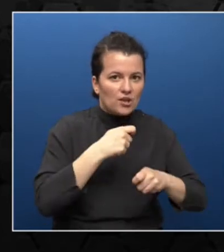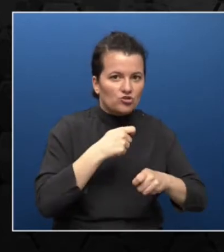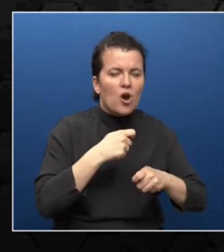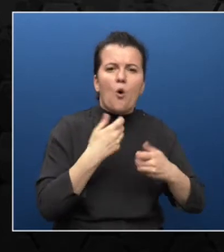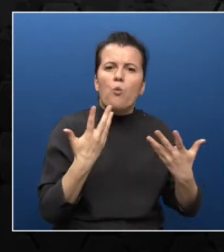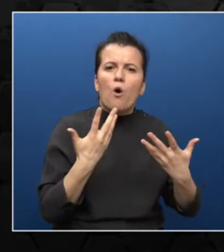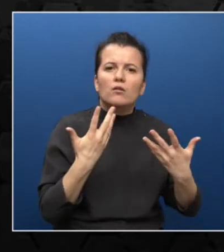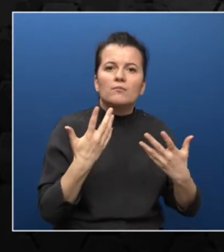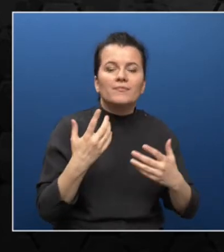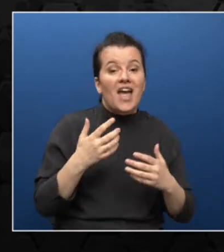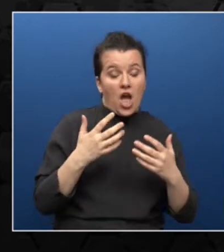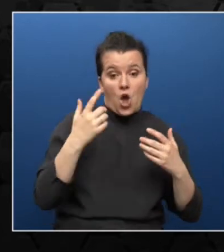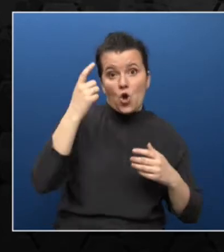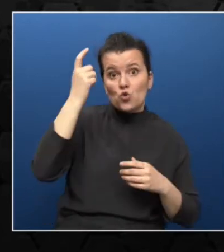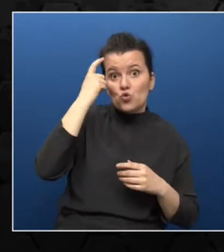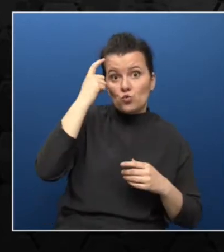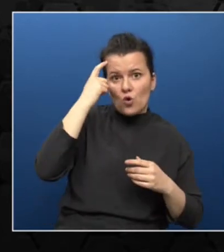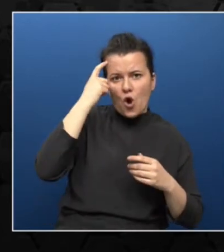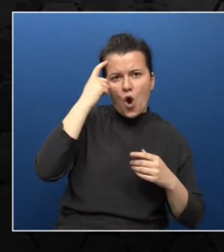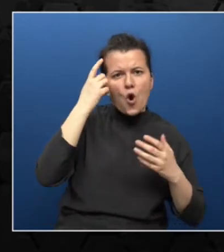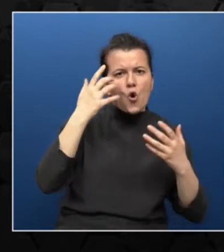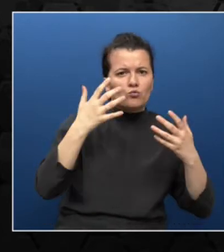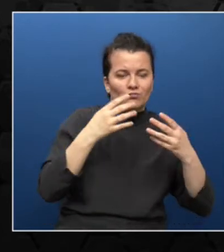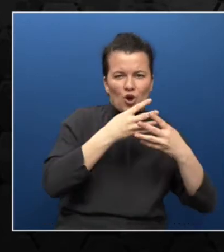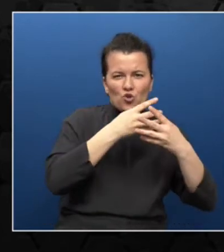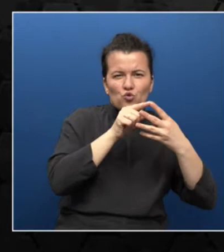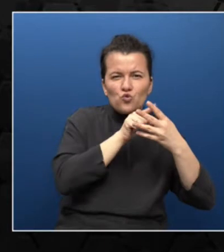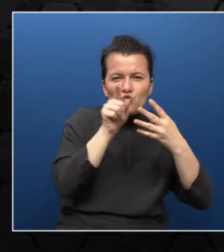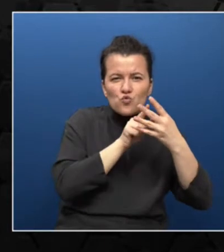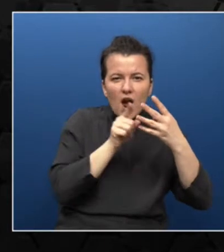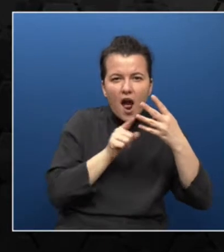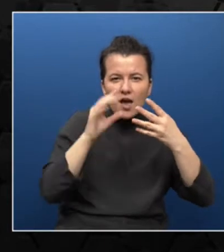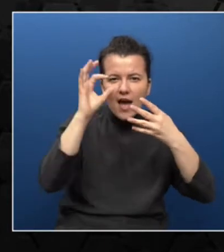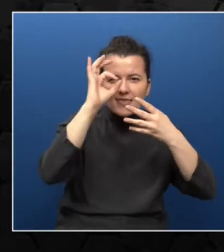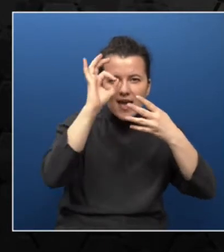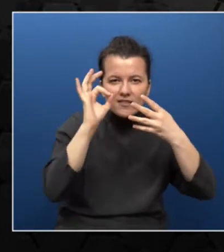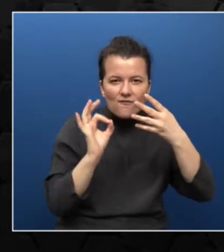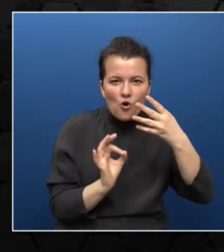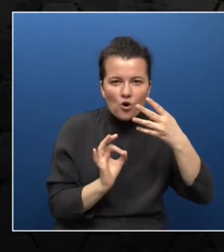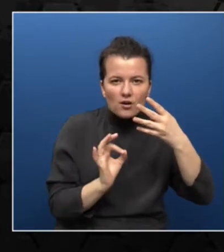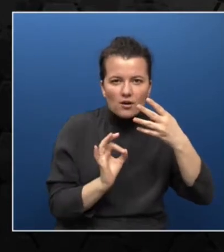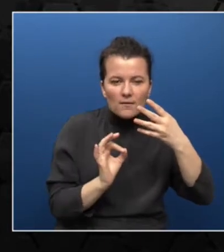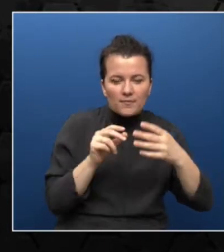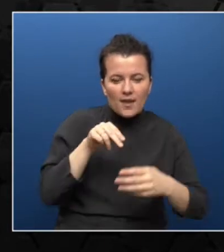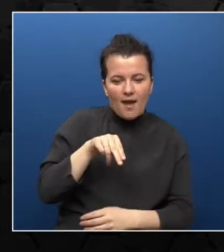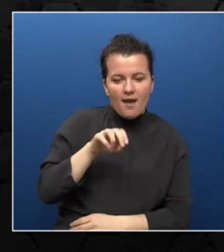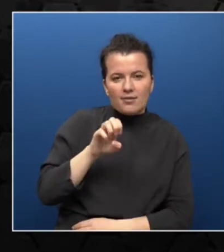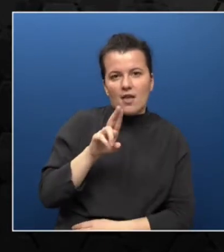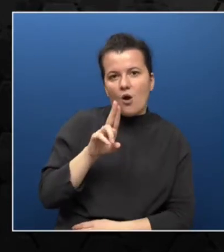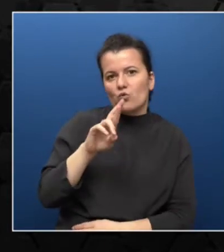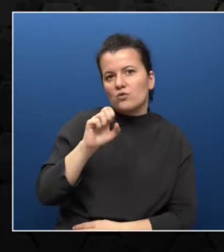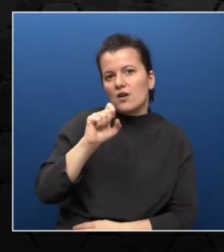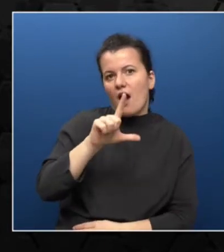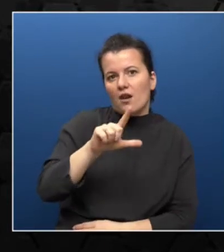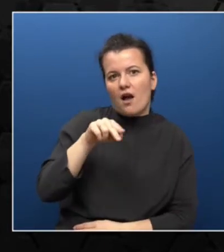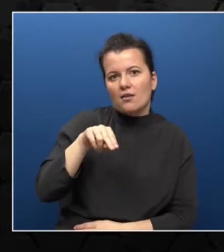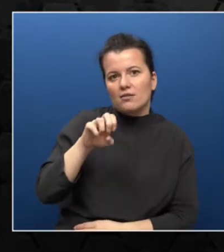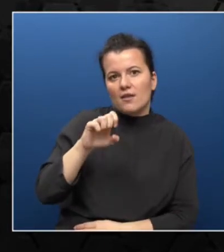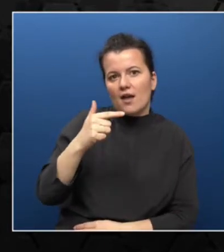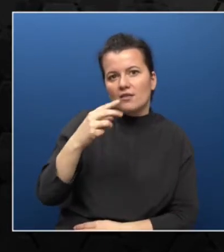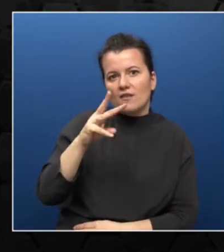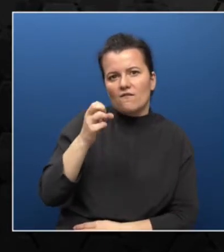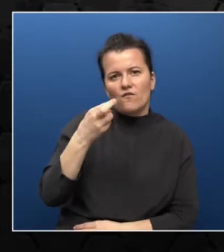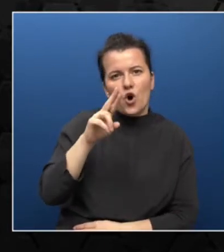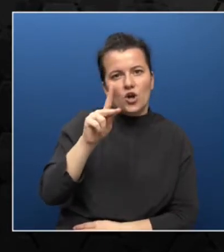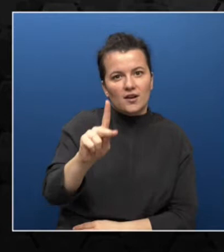deep learning. Again, don't worry about if you're not understanding these big words. It's just like this particular graph is just giving you a basic understanding of what all